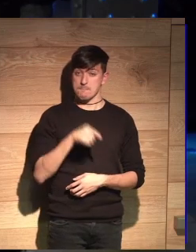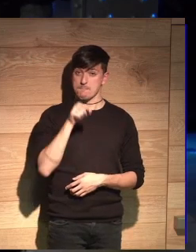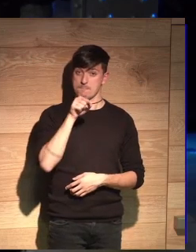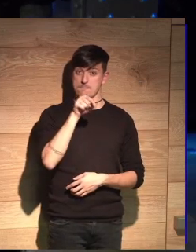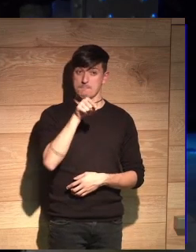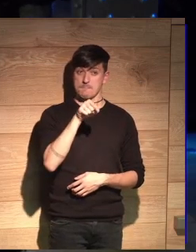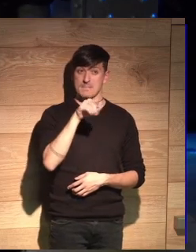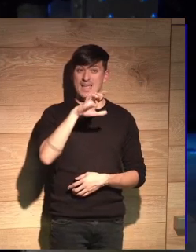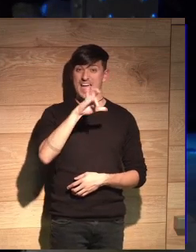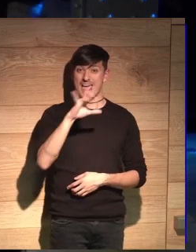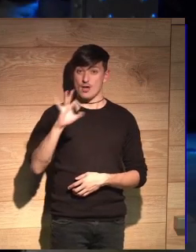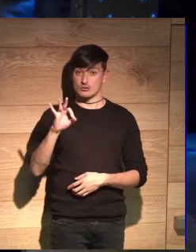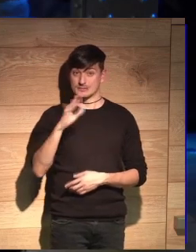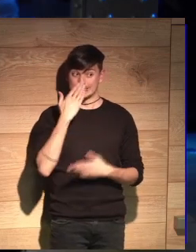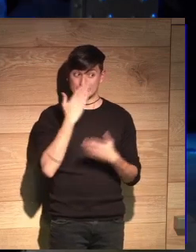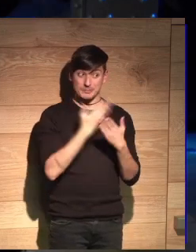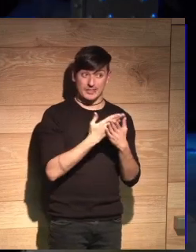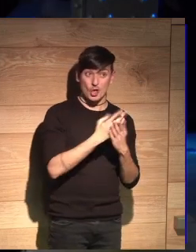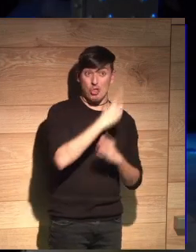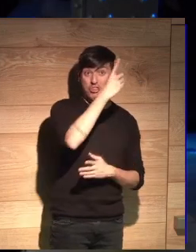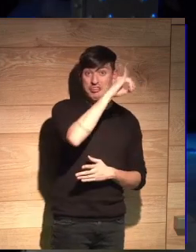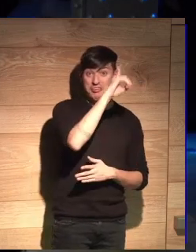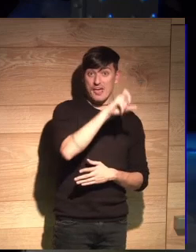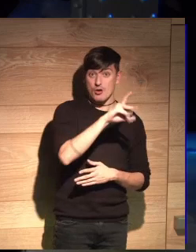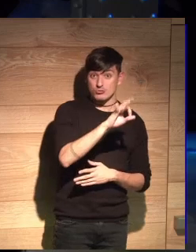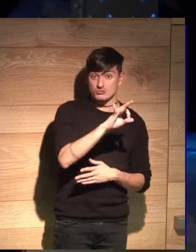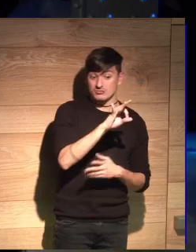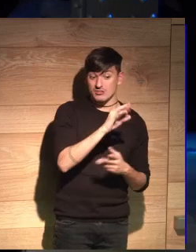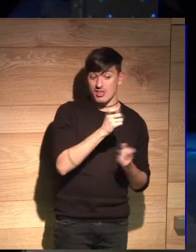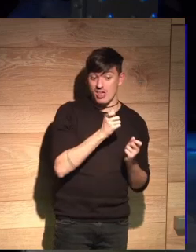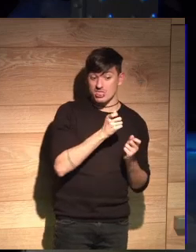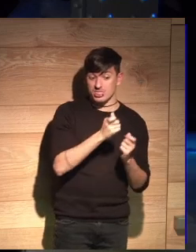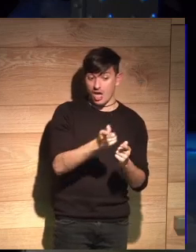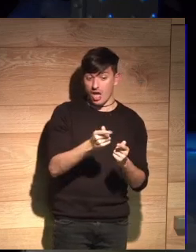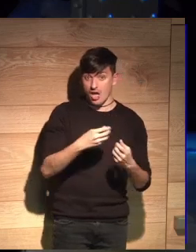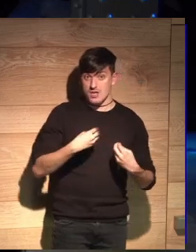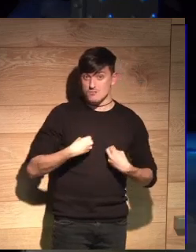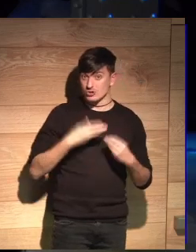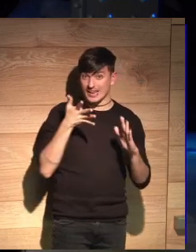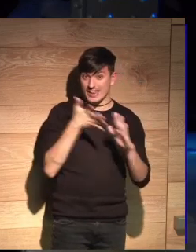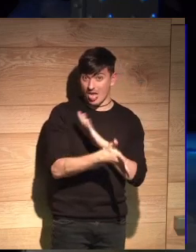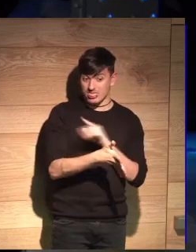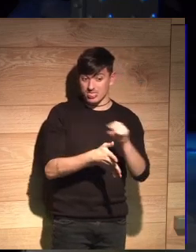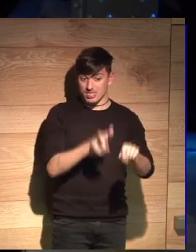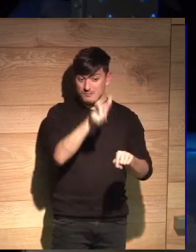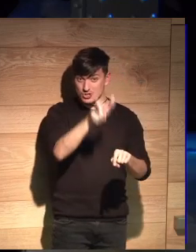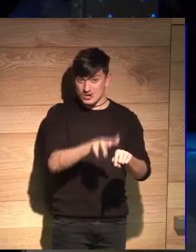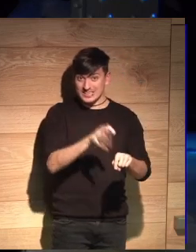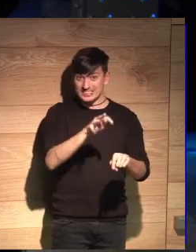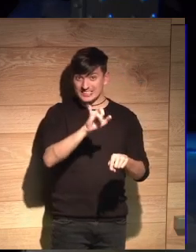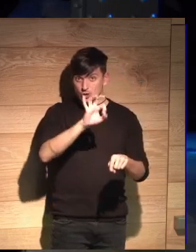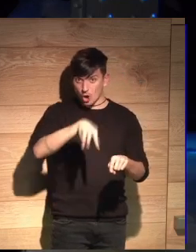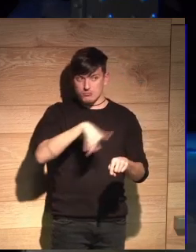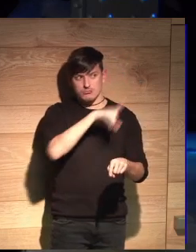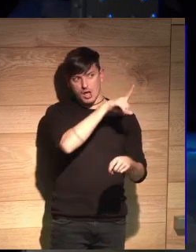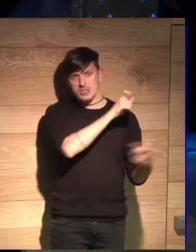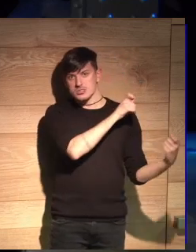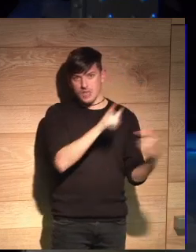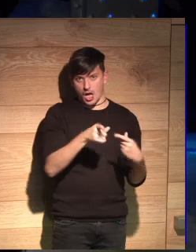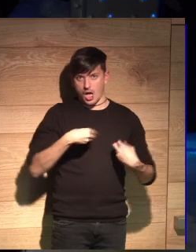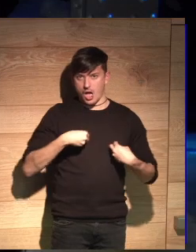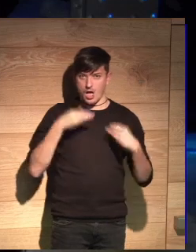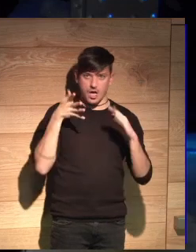So this same Eos asked Zeus to grant immortal to his love Tithonus, and the father of the